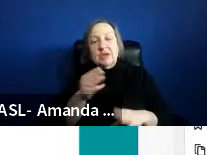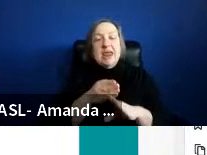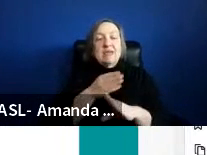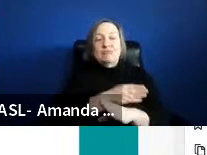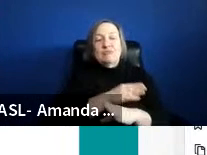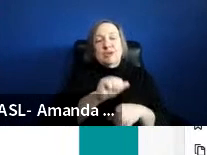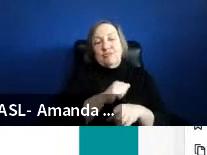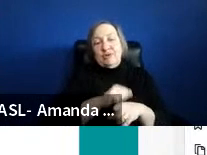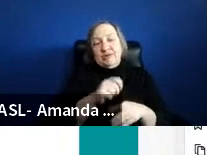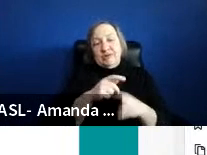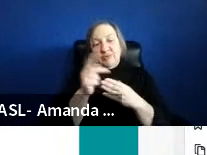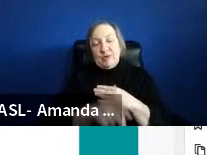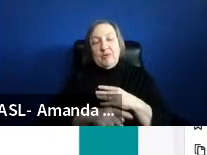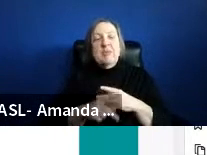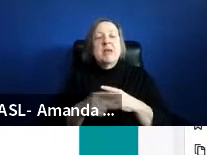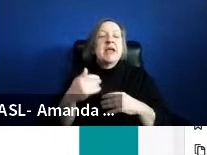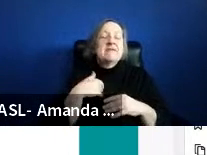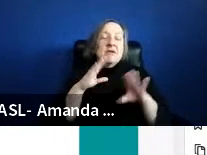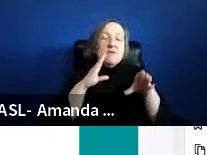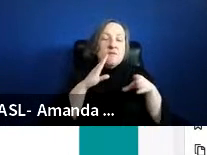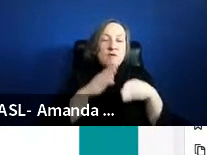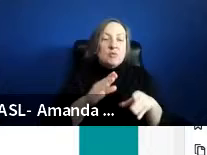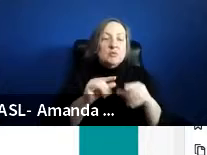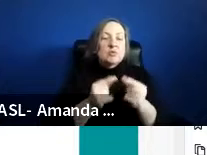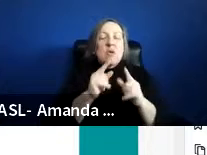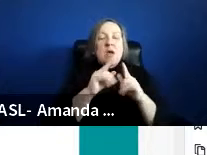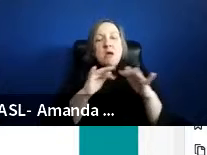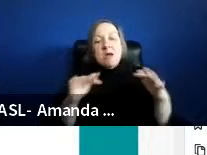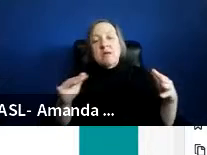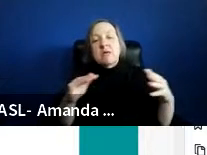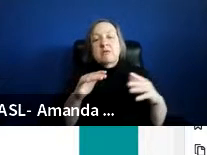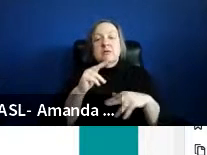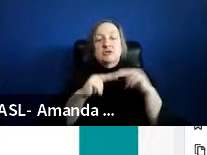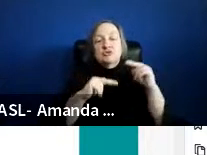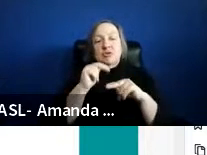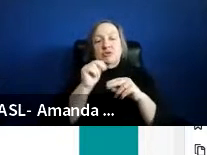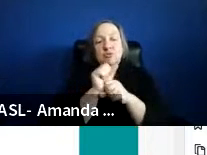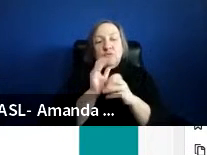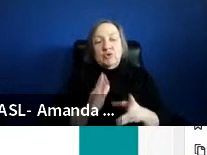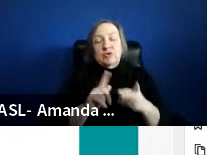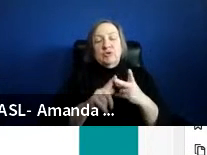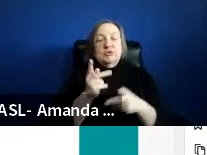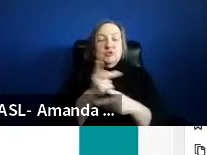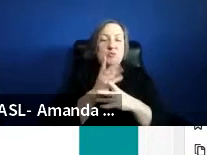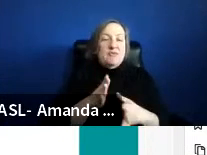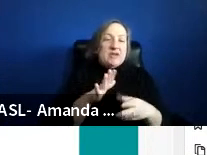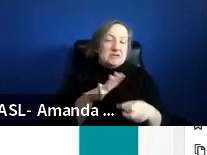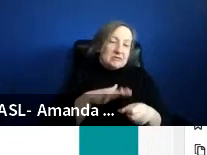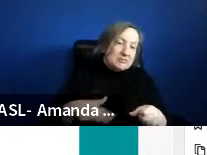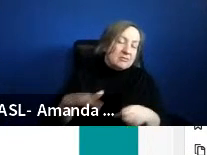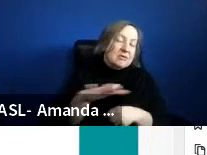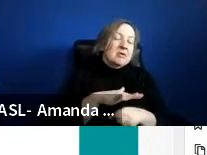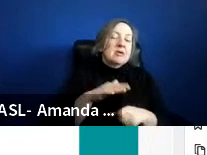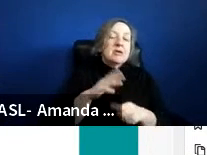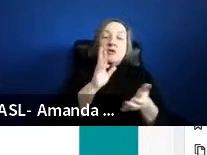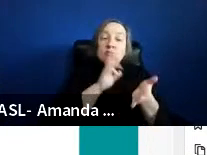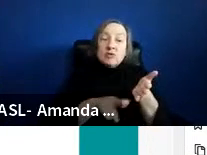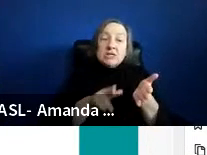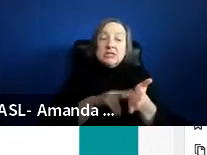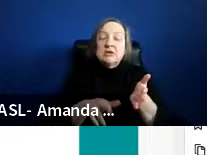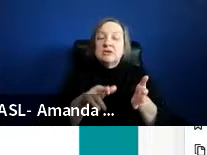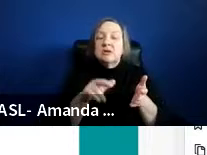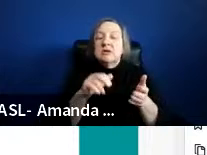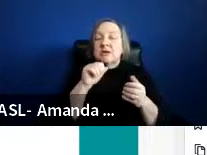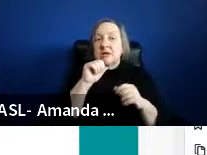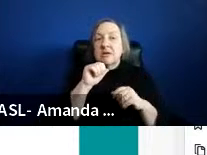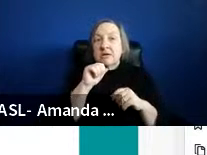and also holding focus groups with diverse construction workers and supervisors in the region. The research sought to